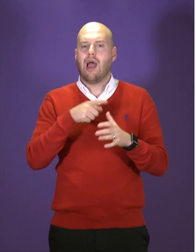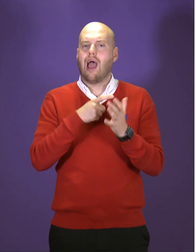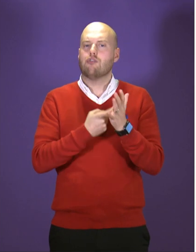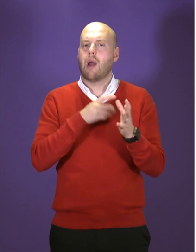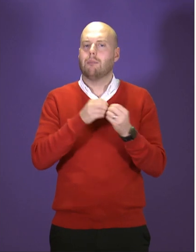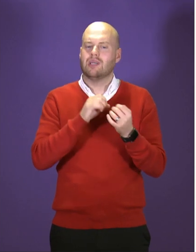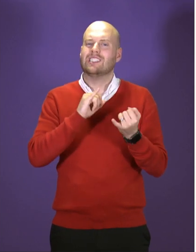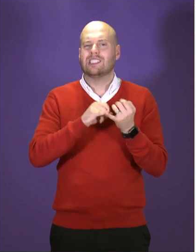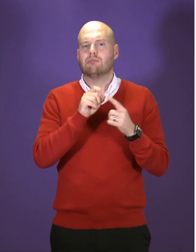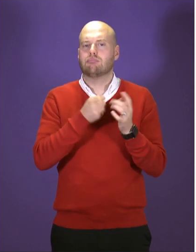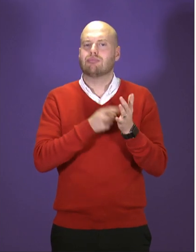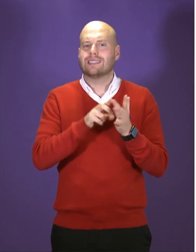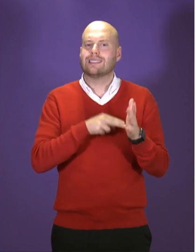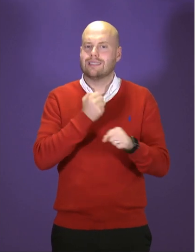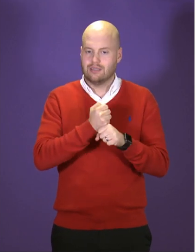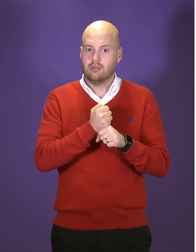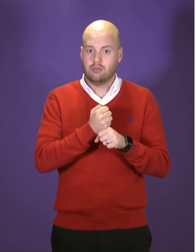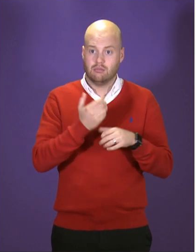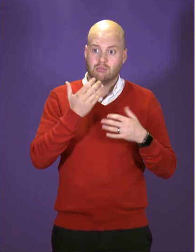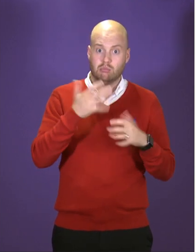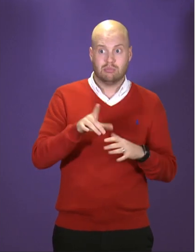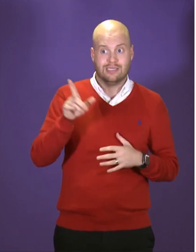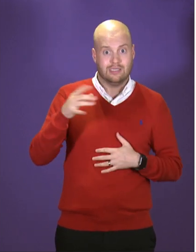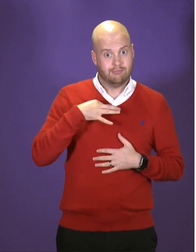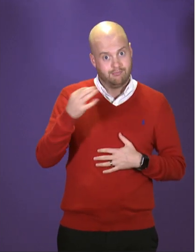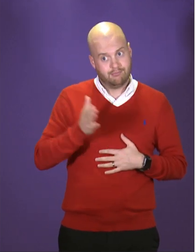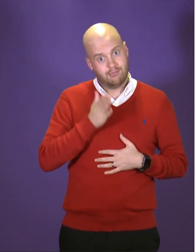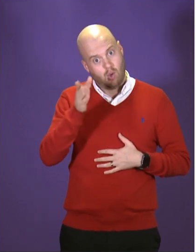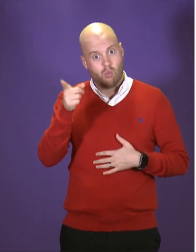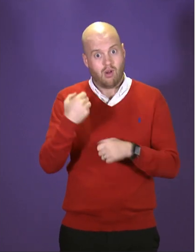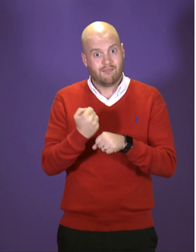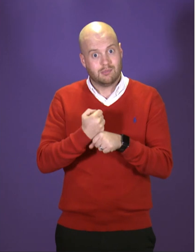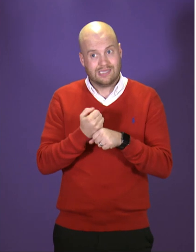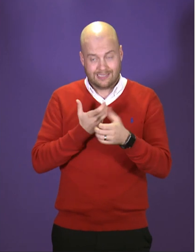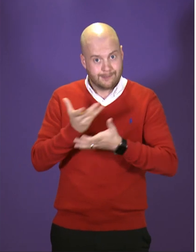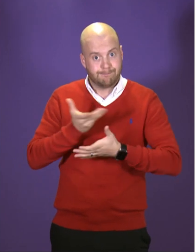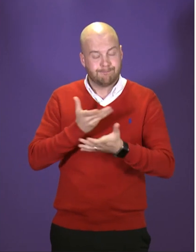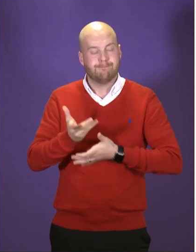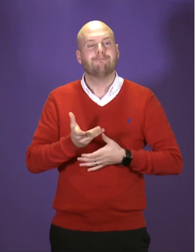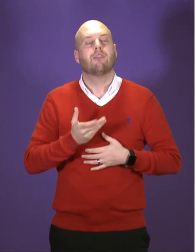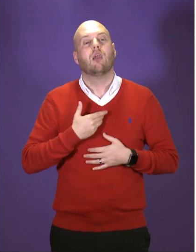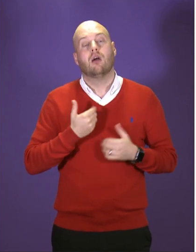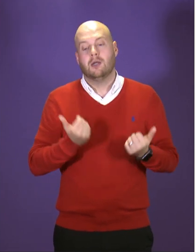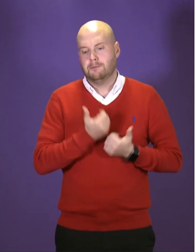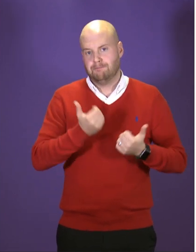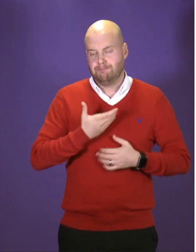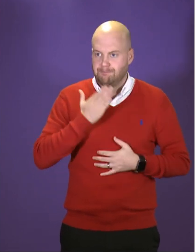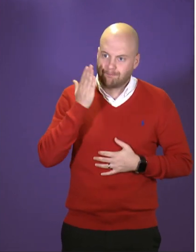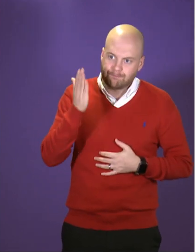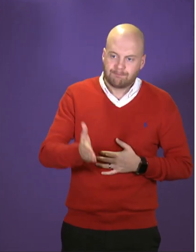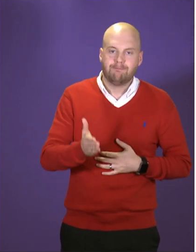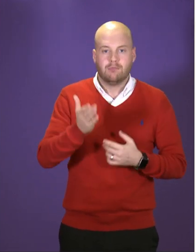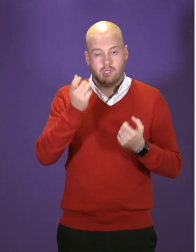a call again by our High Commission, they had been approached by that government of the time, and again we went out there and we understood